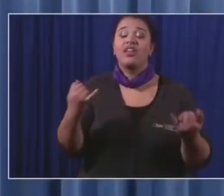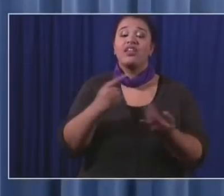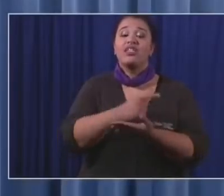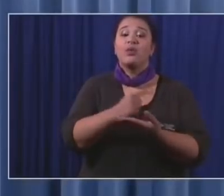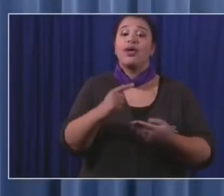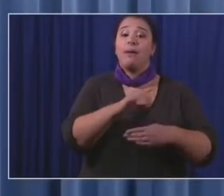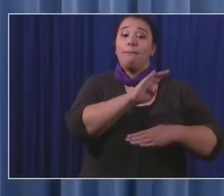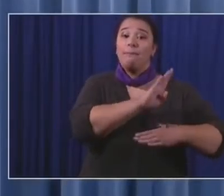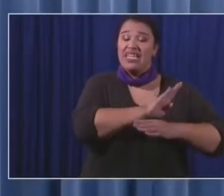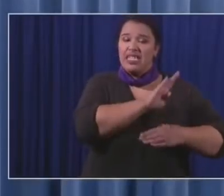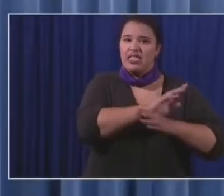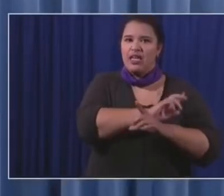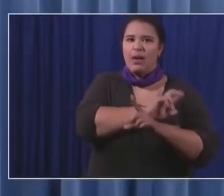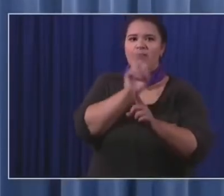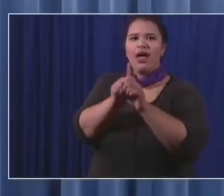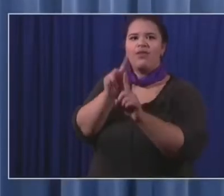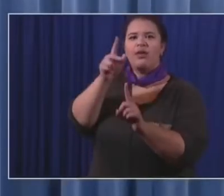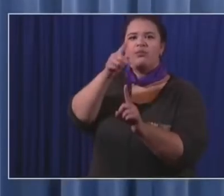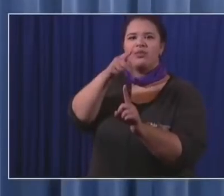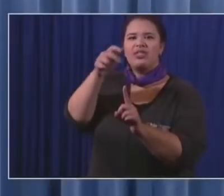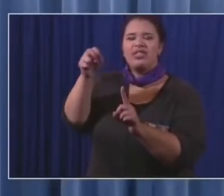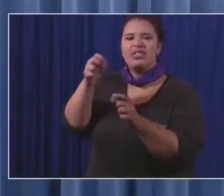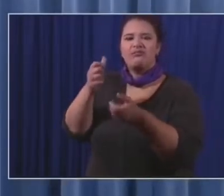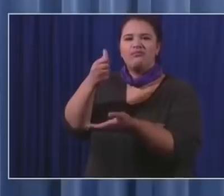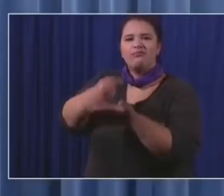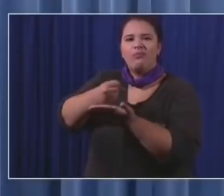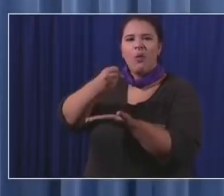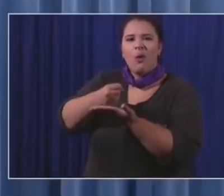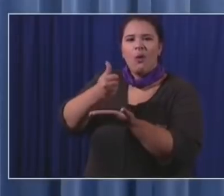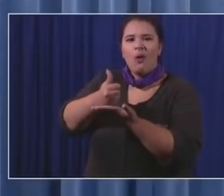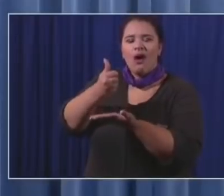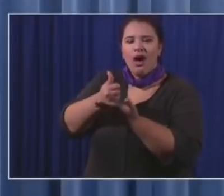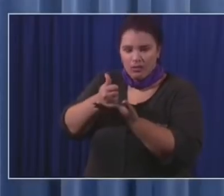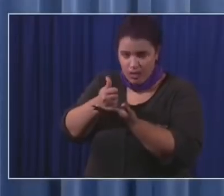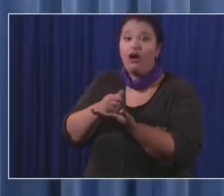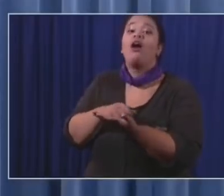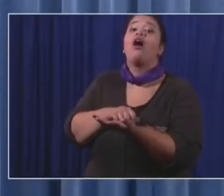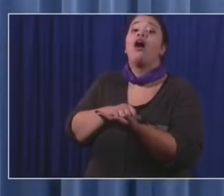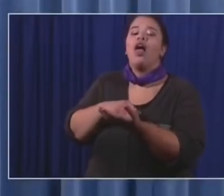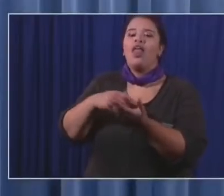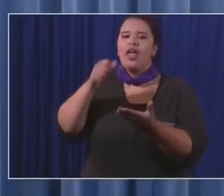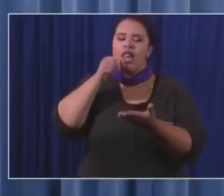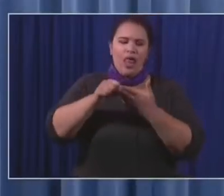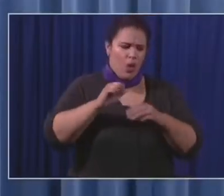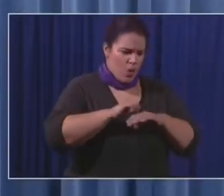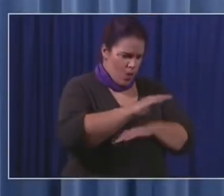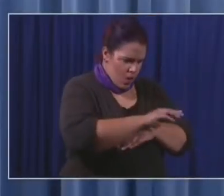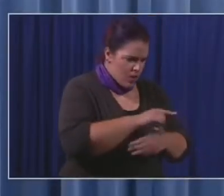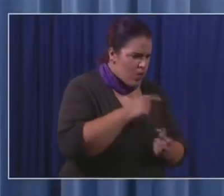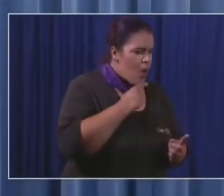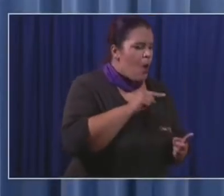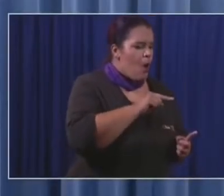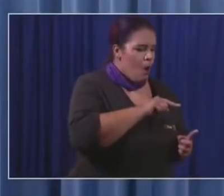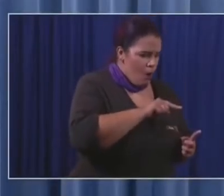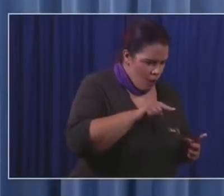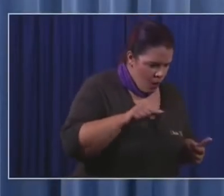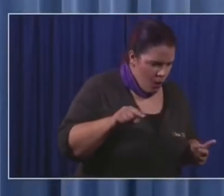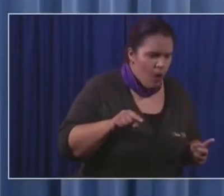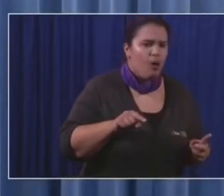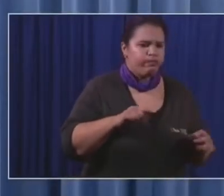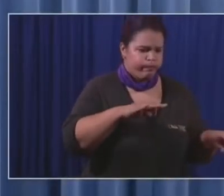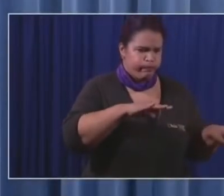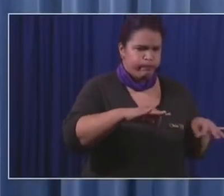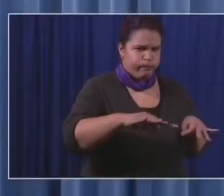Good afternoon, Governor. Adrienne Robbins with NBC4. This week, a list of businesses who received help from the PPE program was